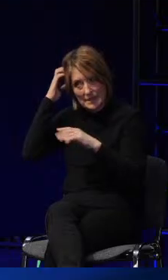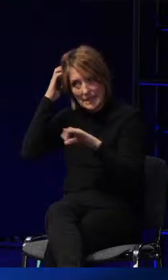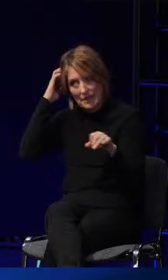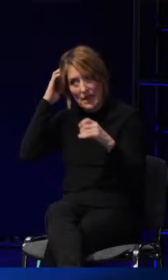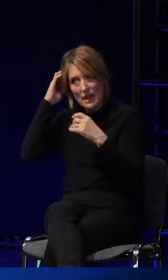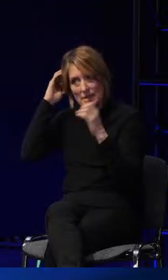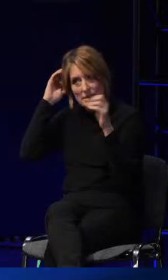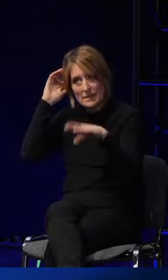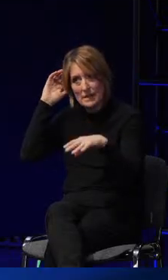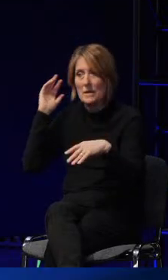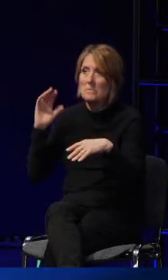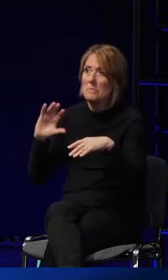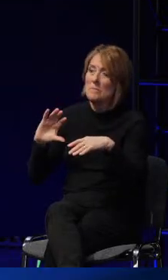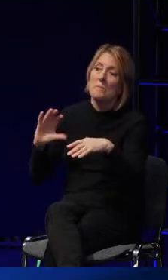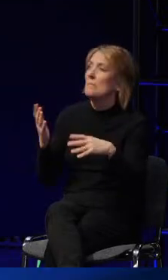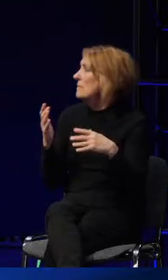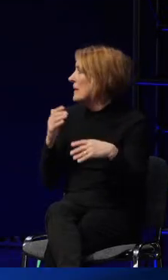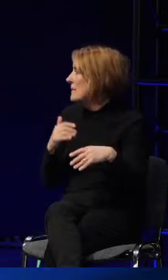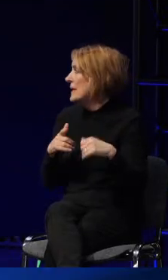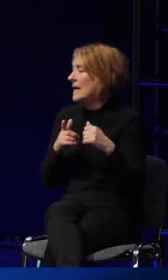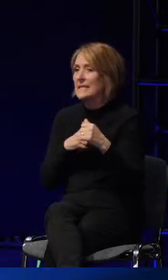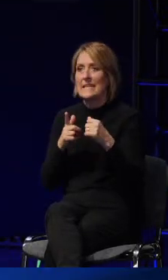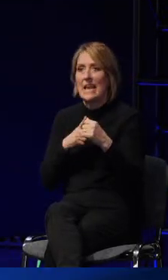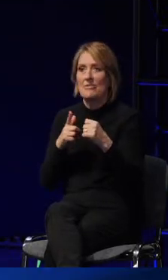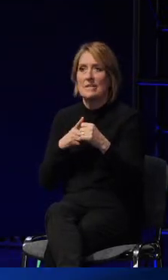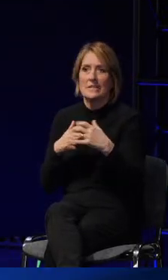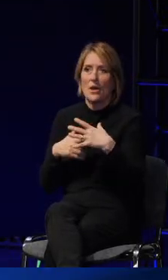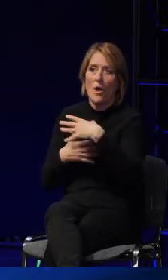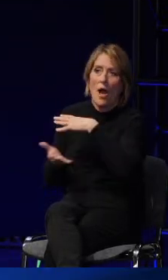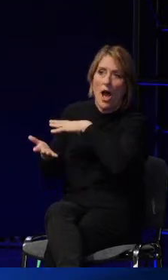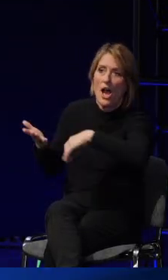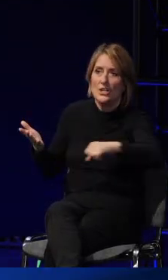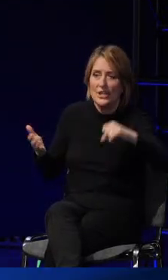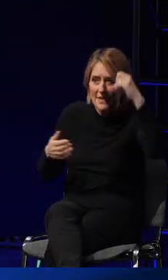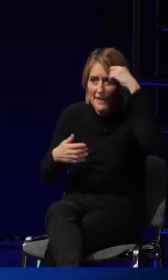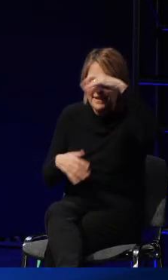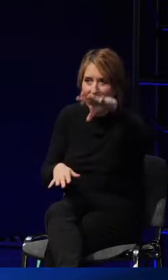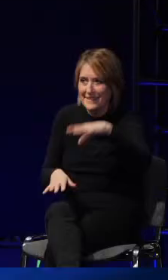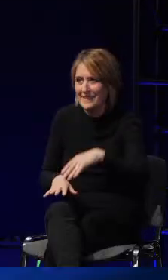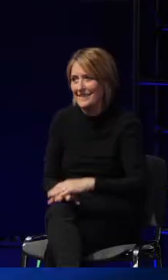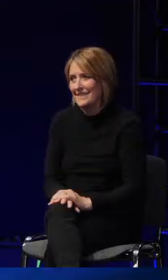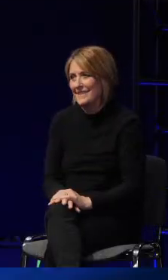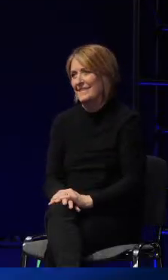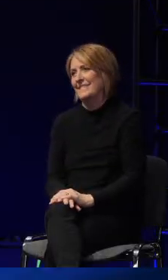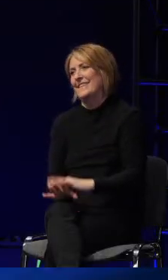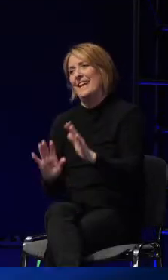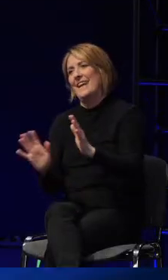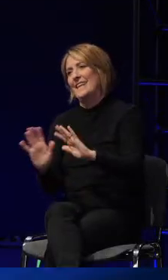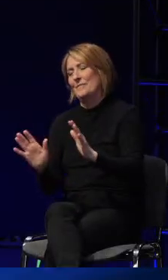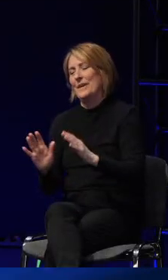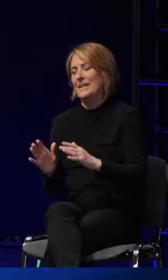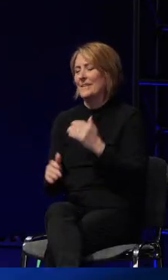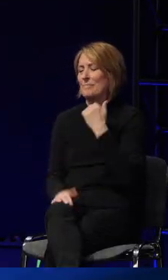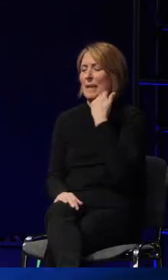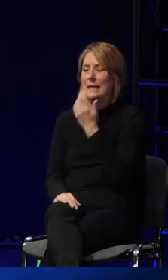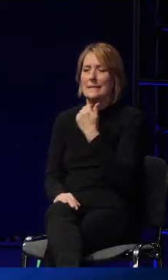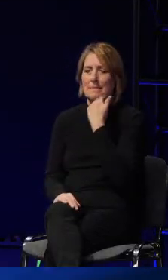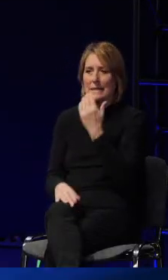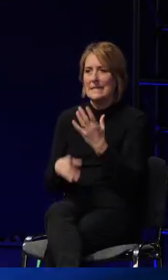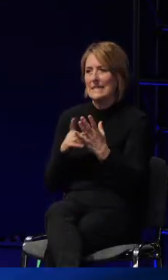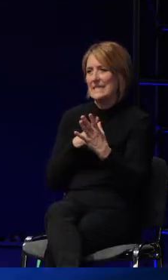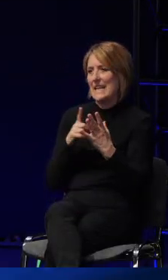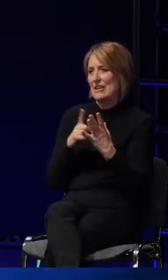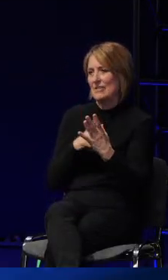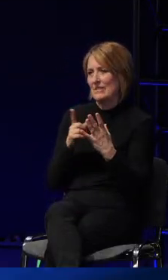someone was like, we can't get any Asteras because those Hijack guys have got all of them. Don't worry, there's infinite Asteras. You've done it to others.